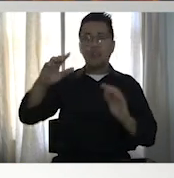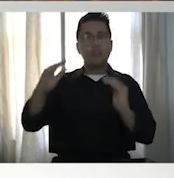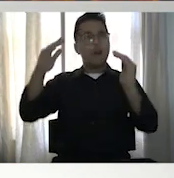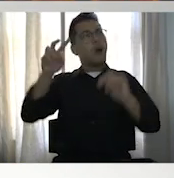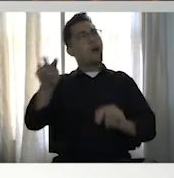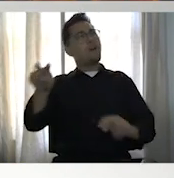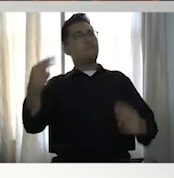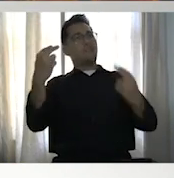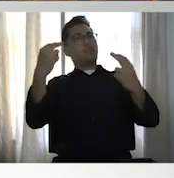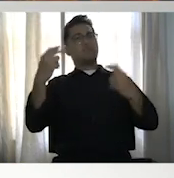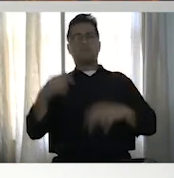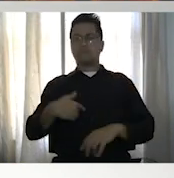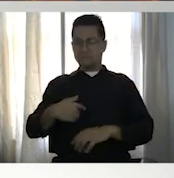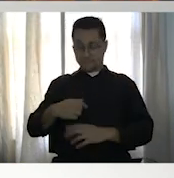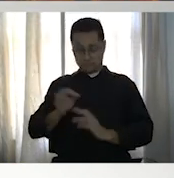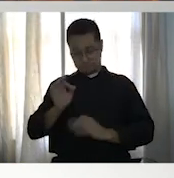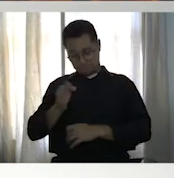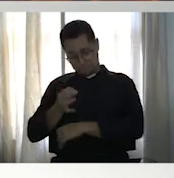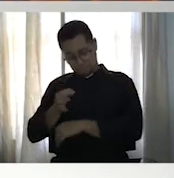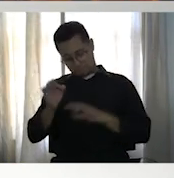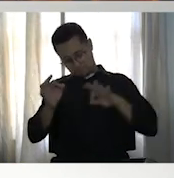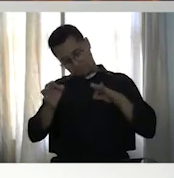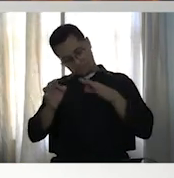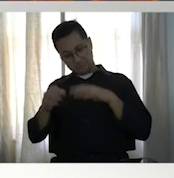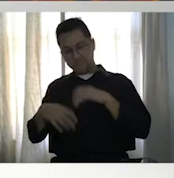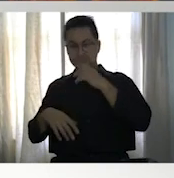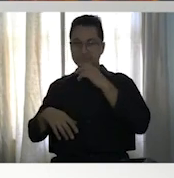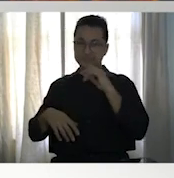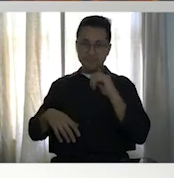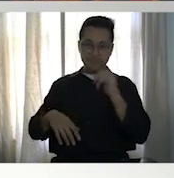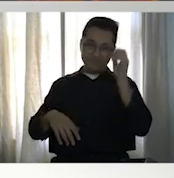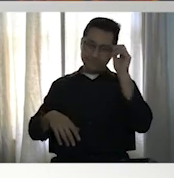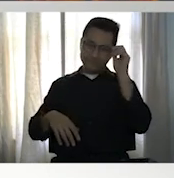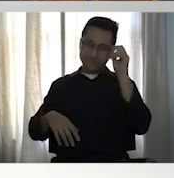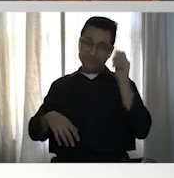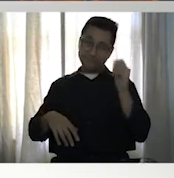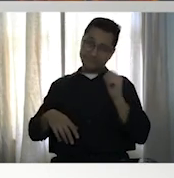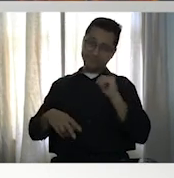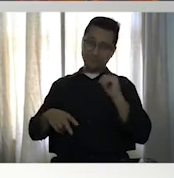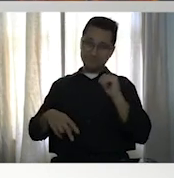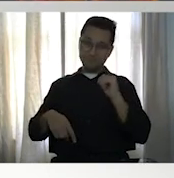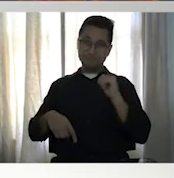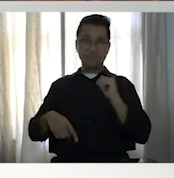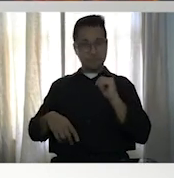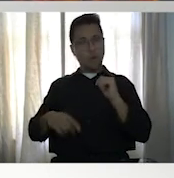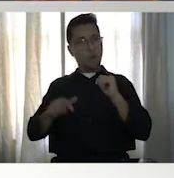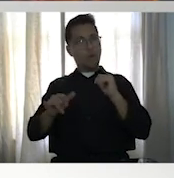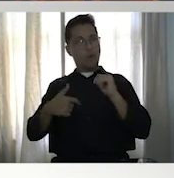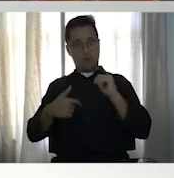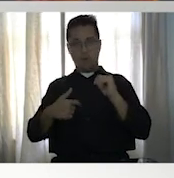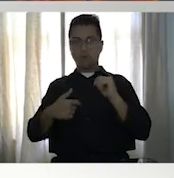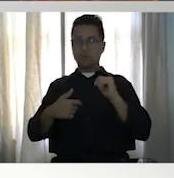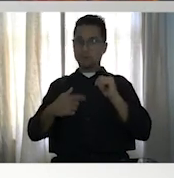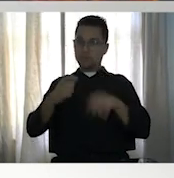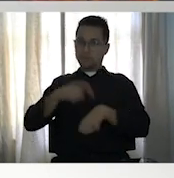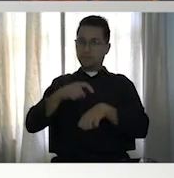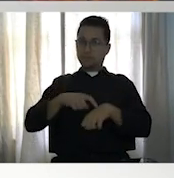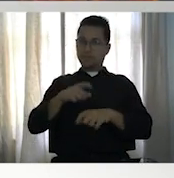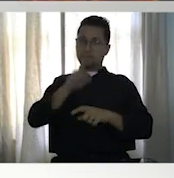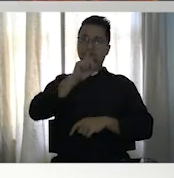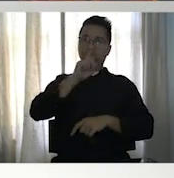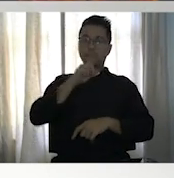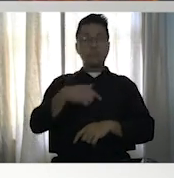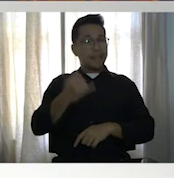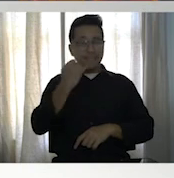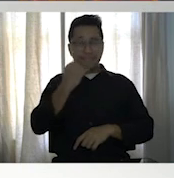at somebody and they're going like this, and I get the clue. I better, be quiet. They're not interested. But if they're not